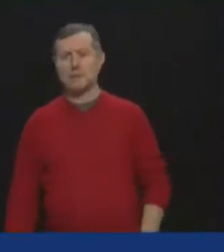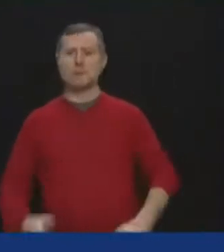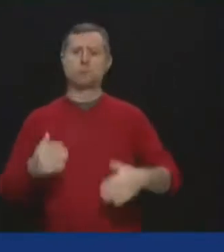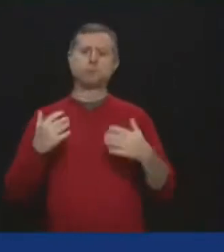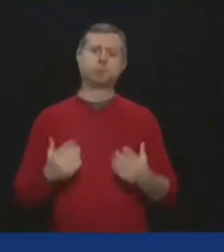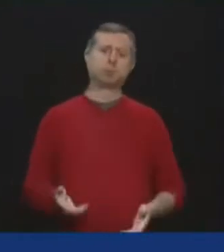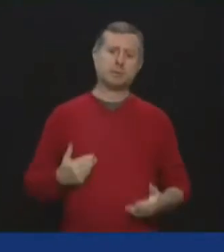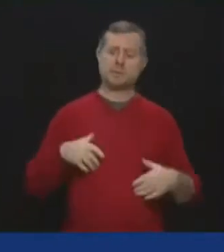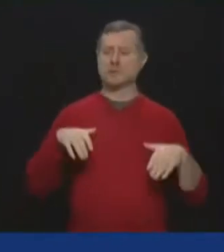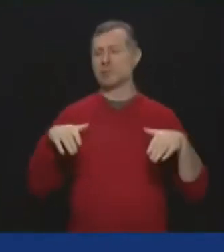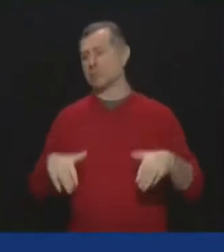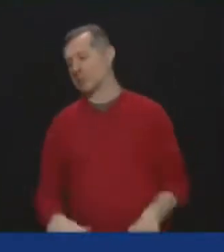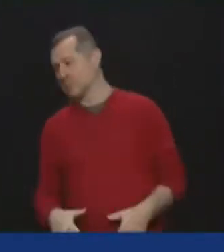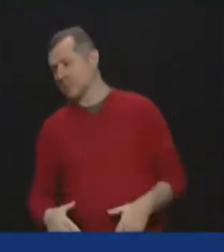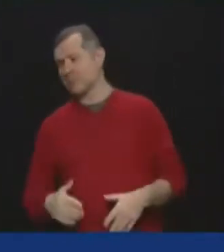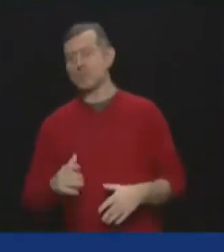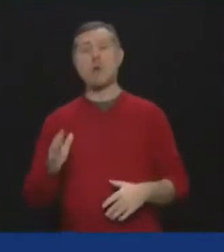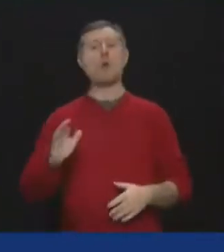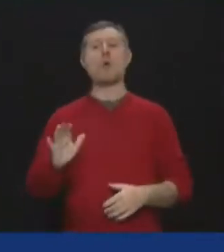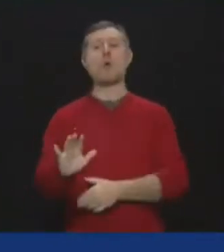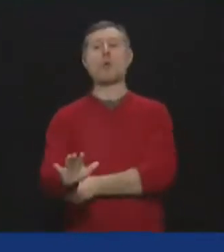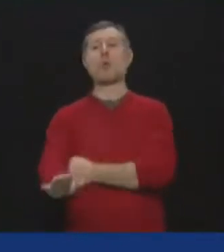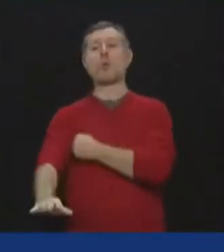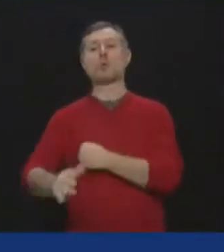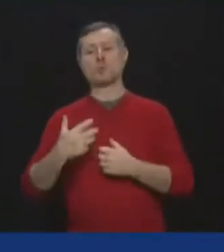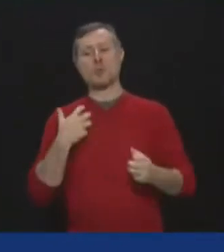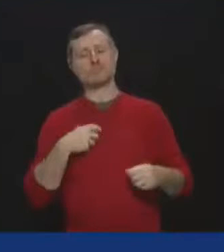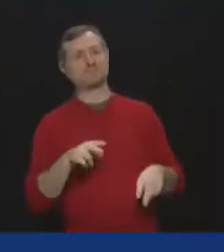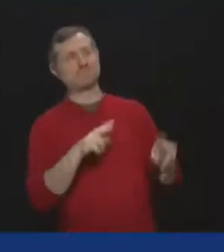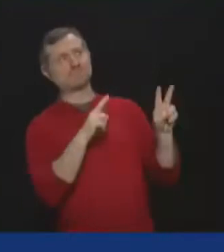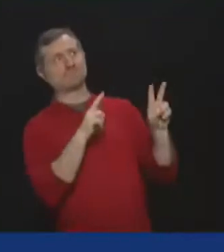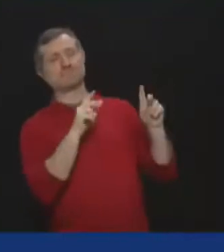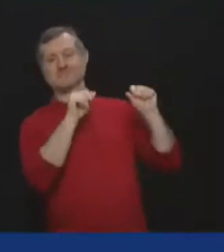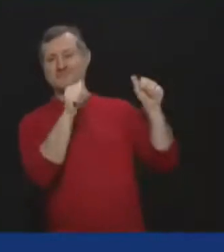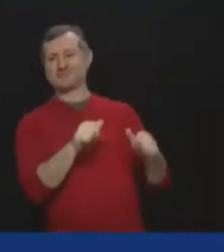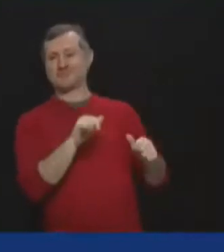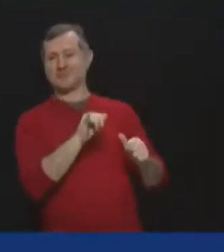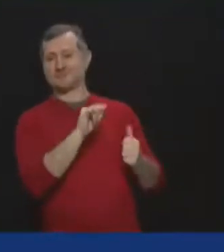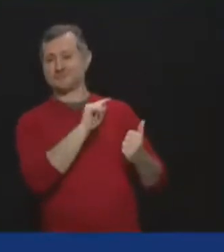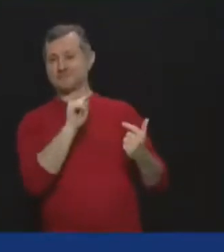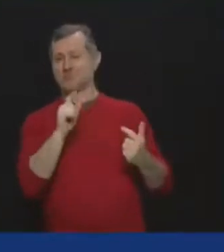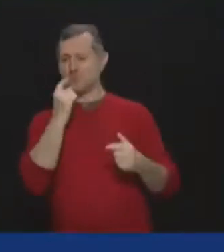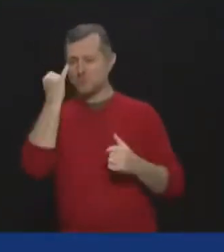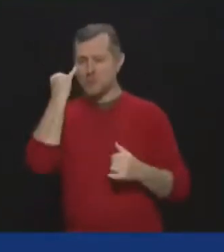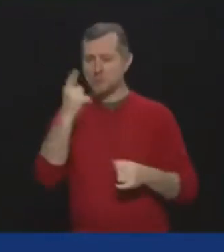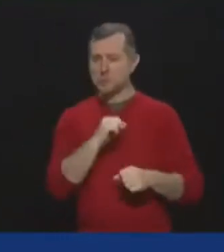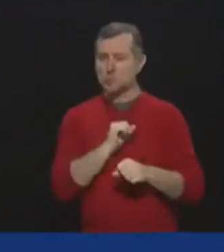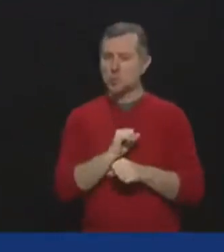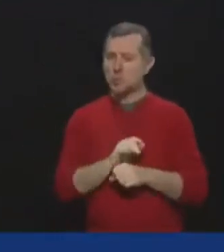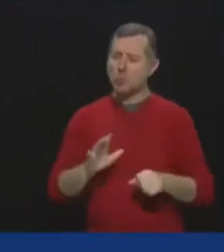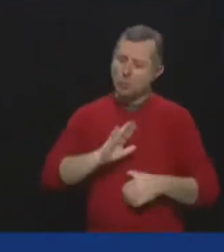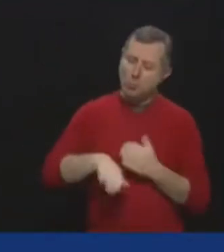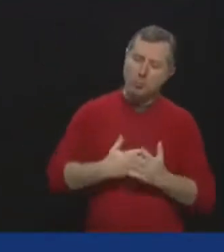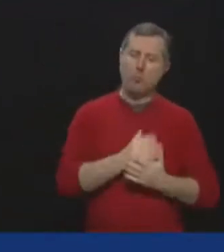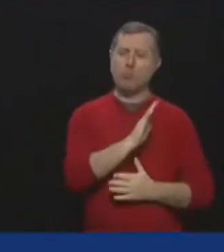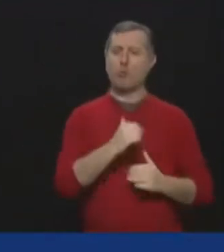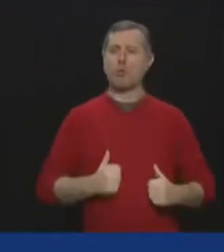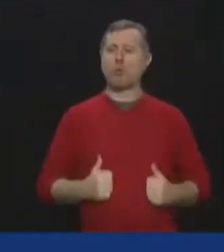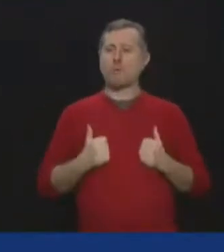discouraged, this is a reminder for us. You can work a lifetime, and it is worth working your